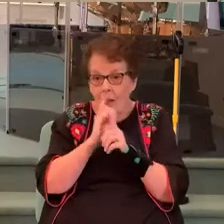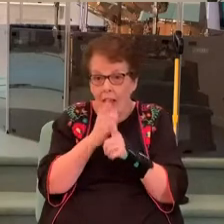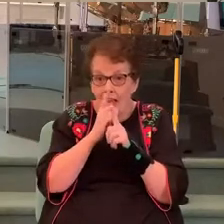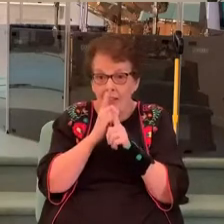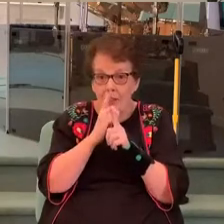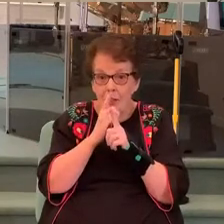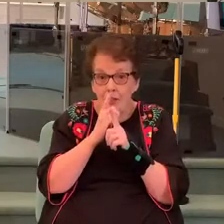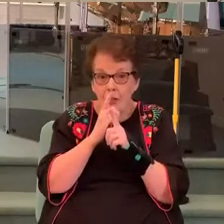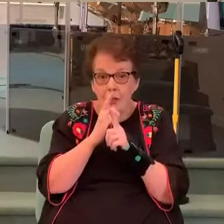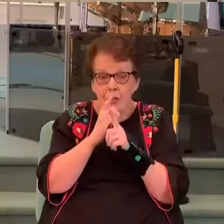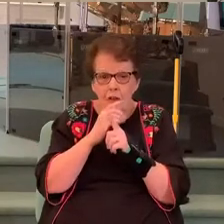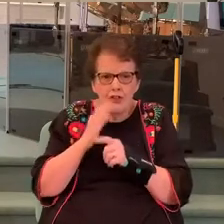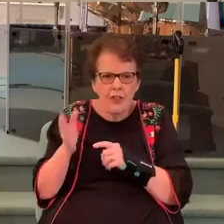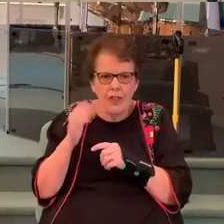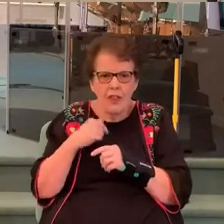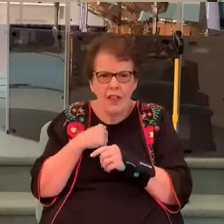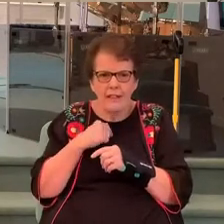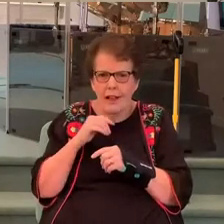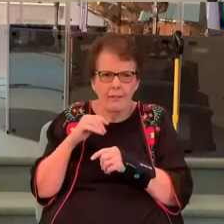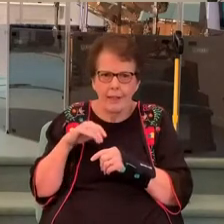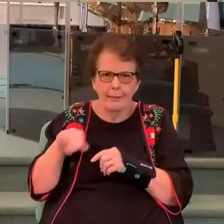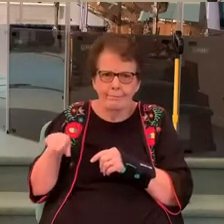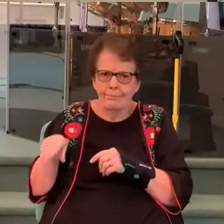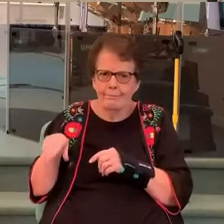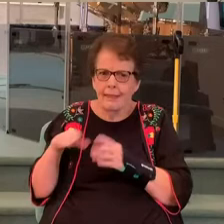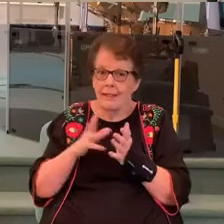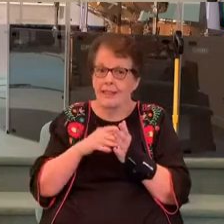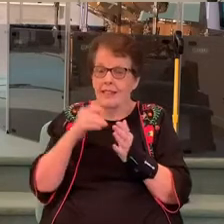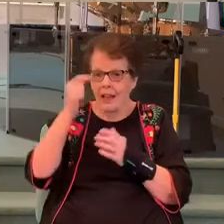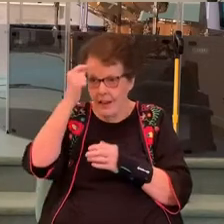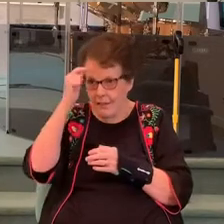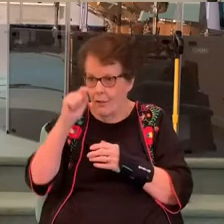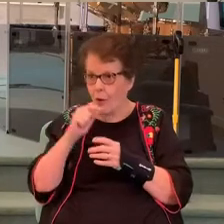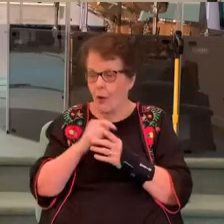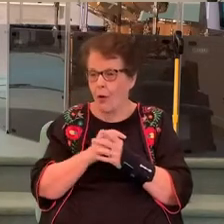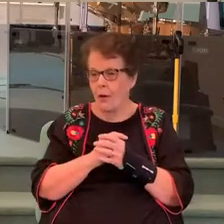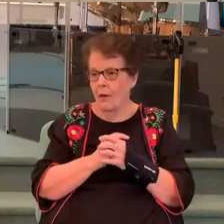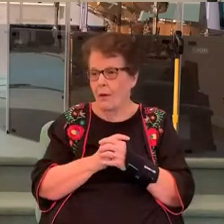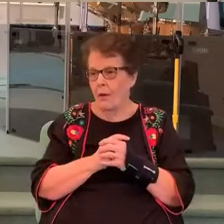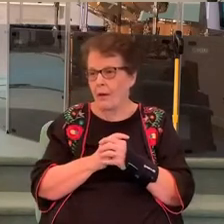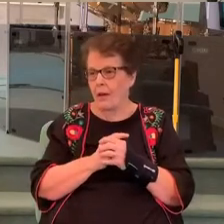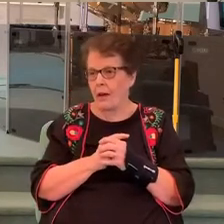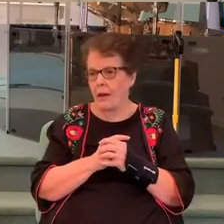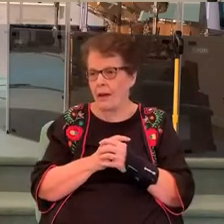studied for. My lack of preparation now becomes